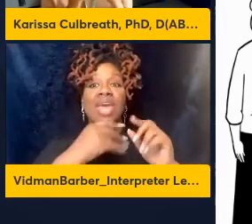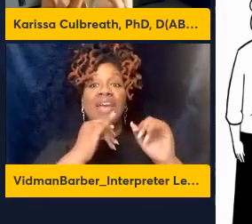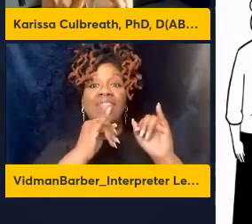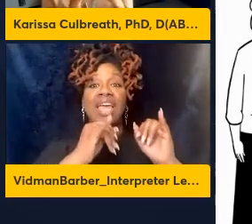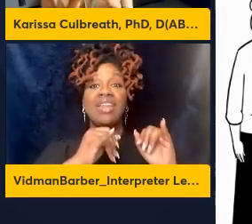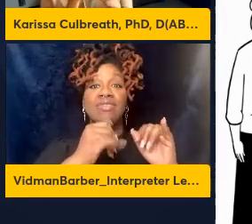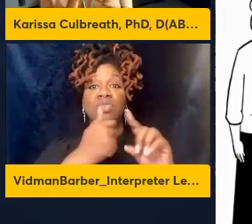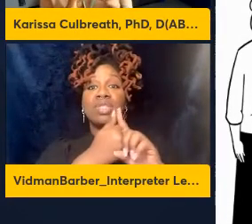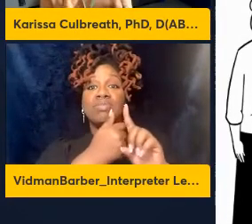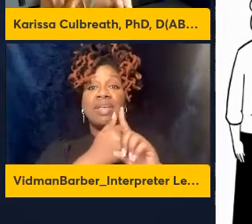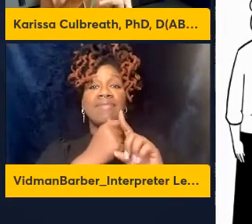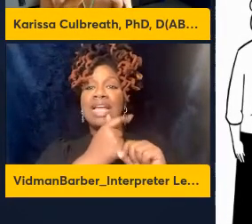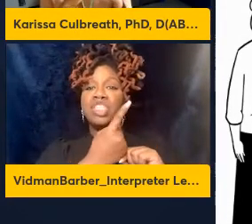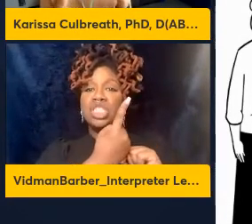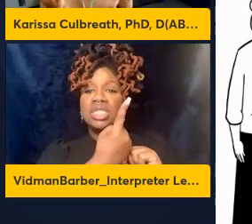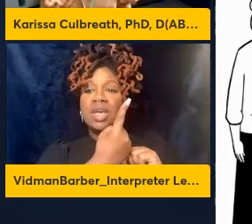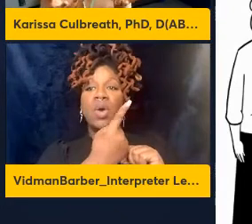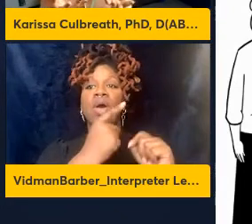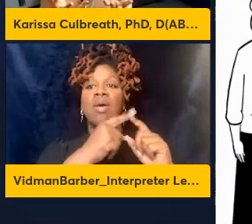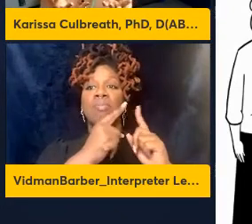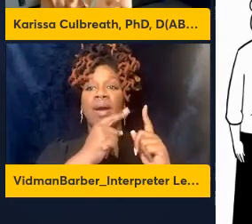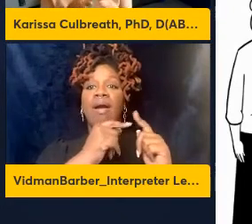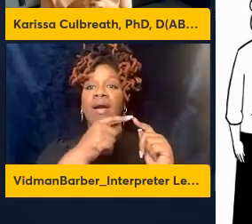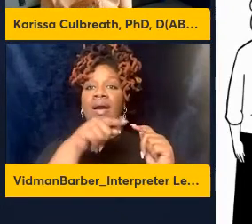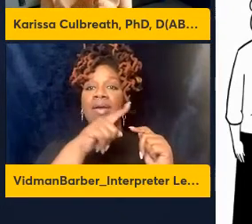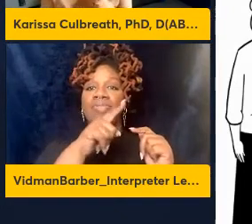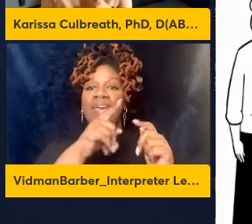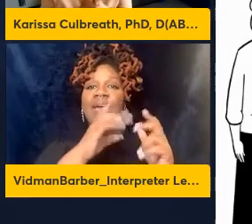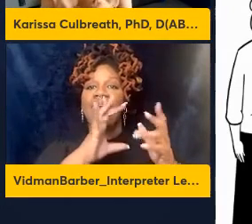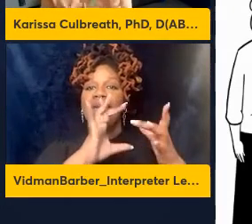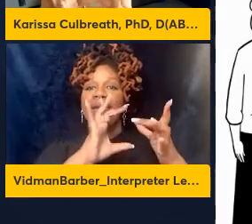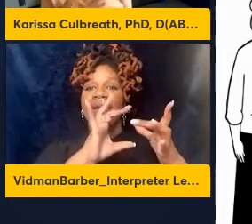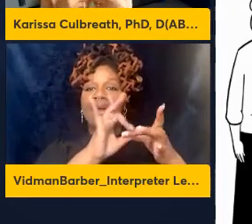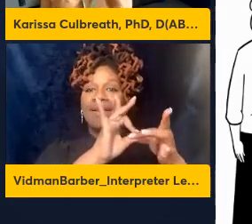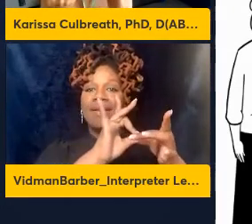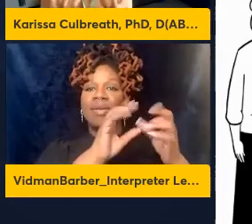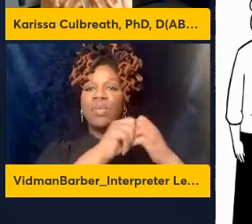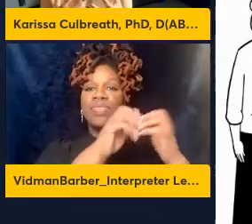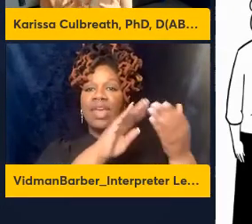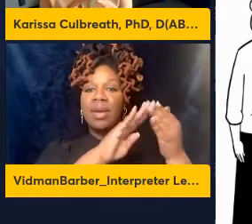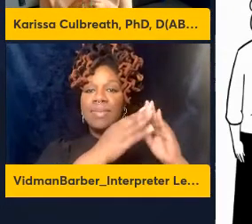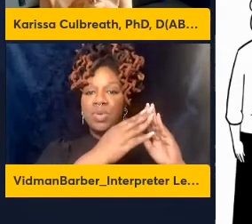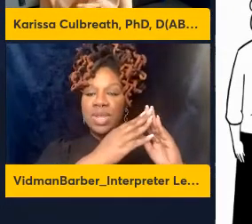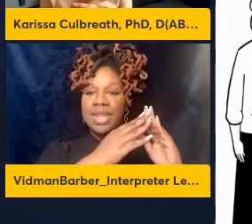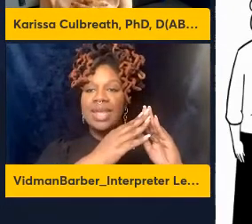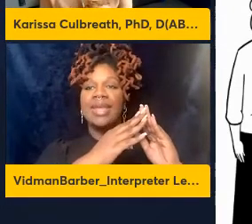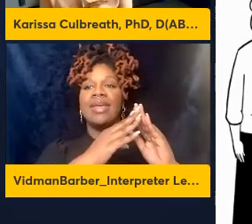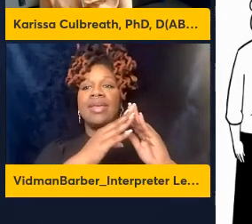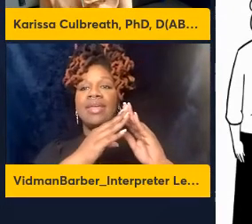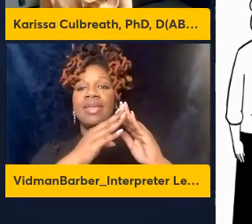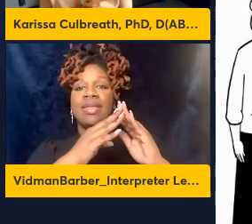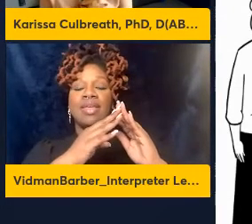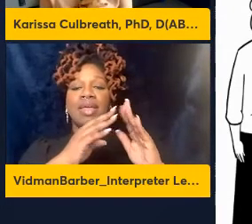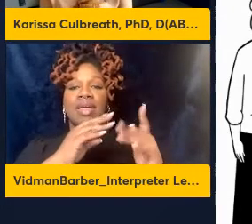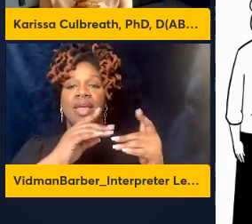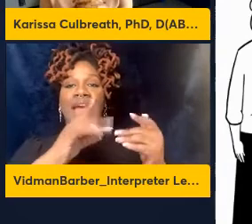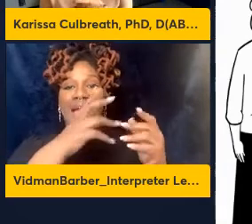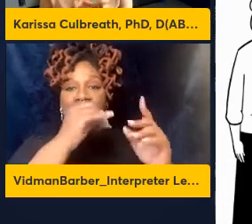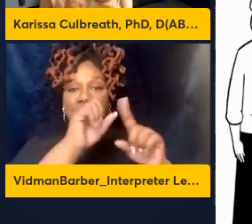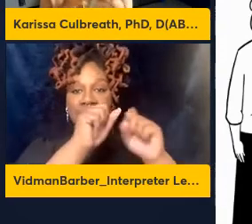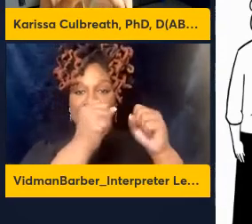a single individual, but an individual that's in context of community, an individual that is in the context of